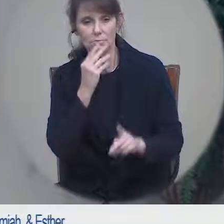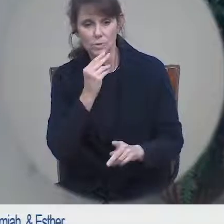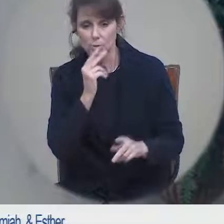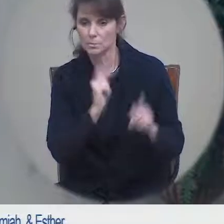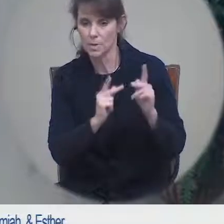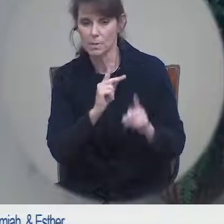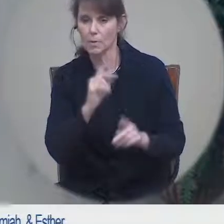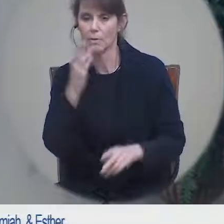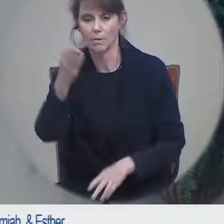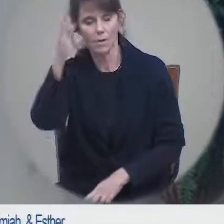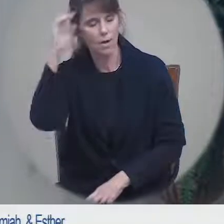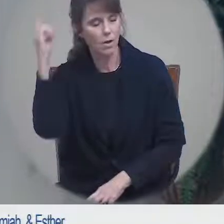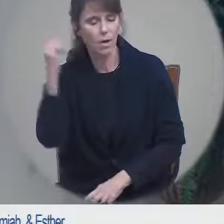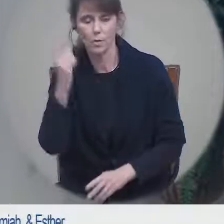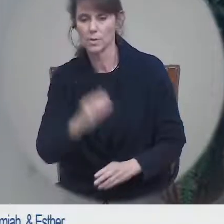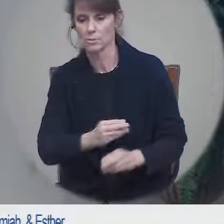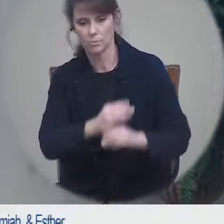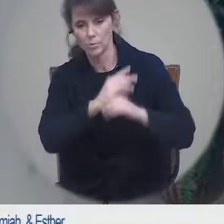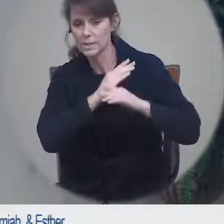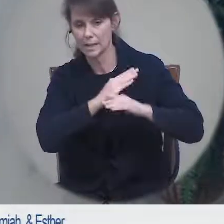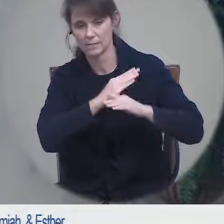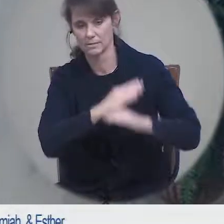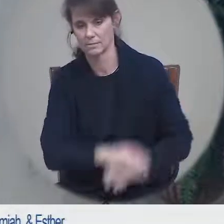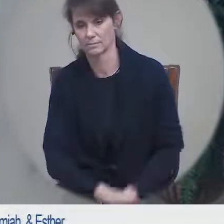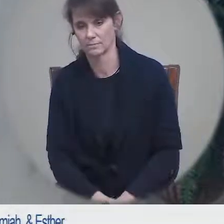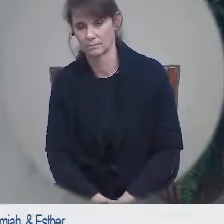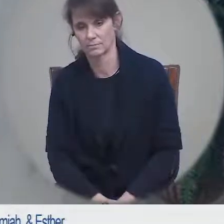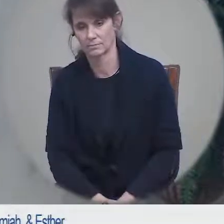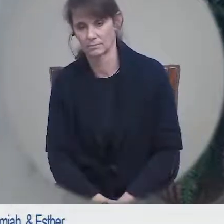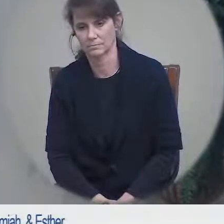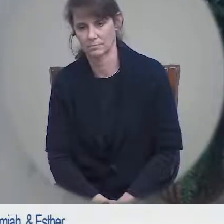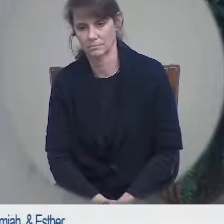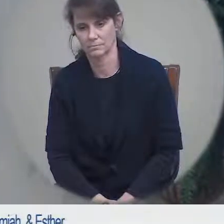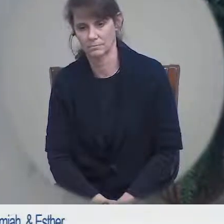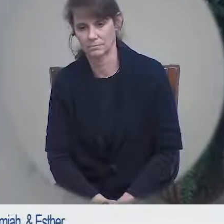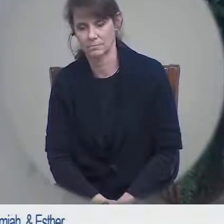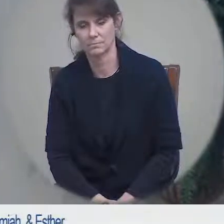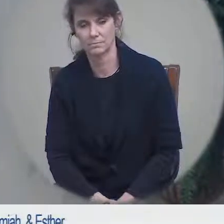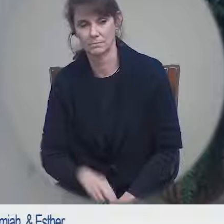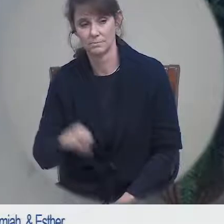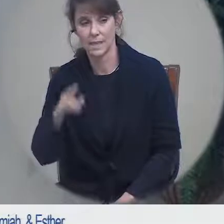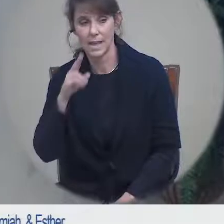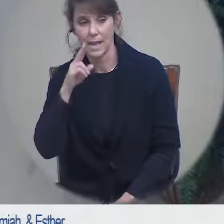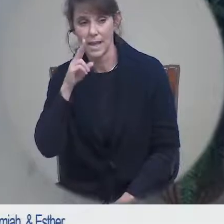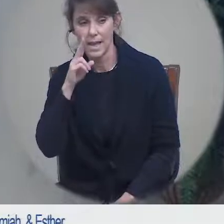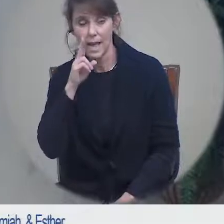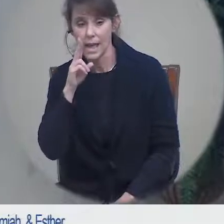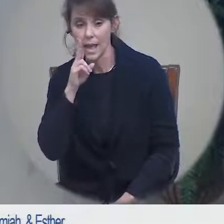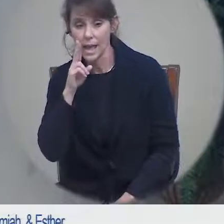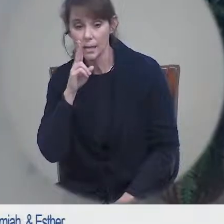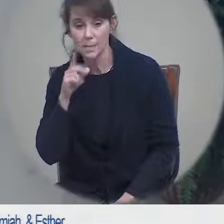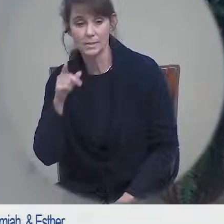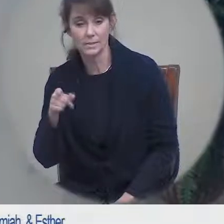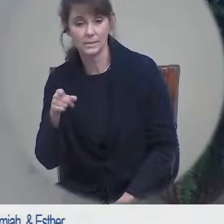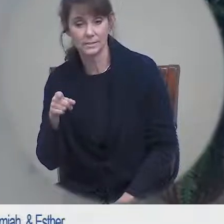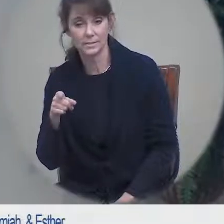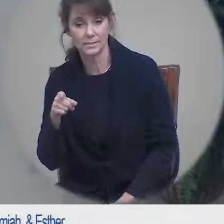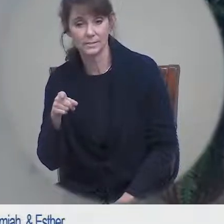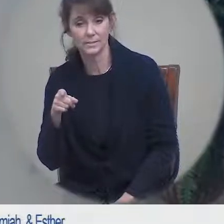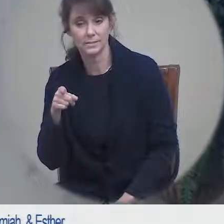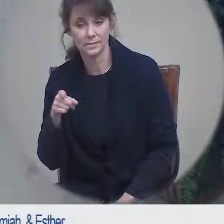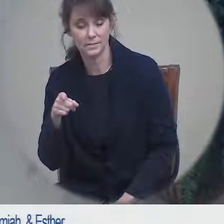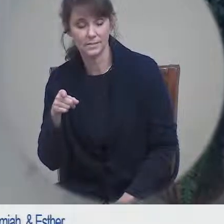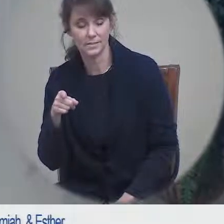out before us. I'll tell you, looking at Haman in this text, you can't help but think about